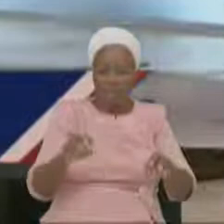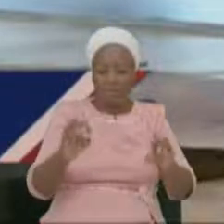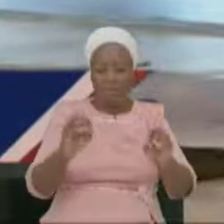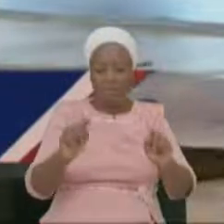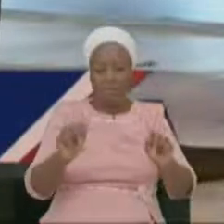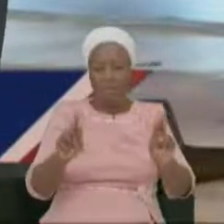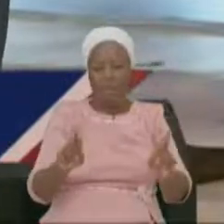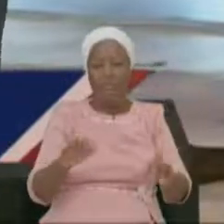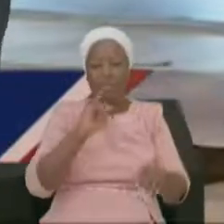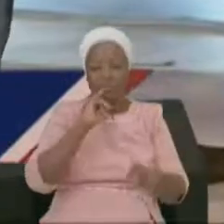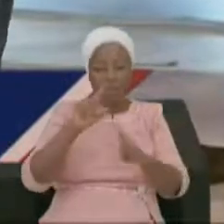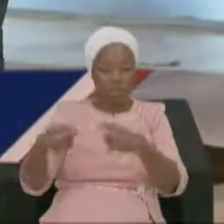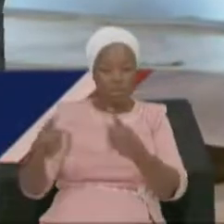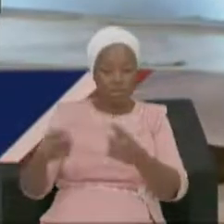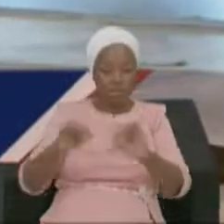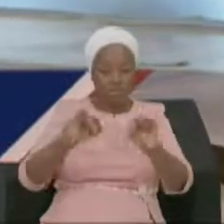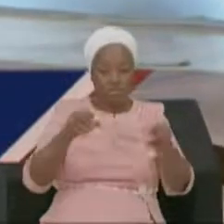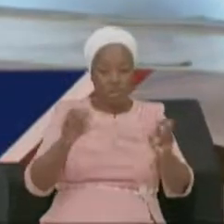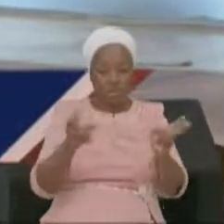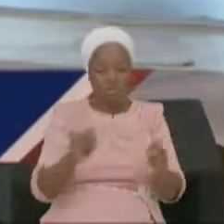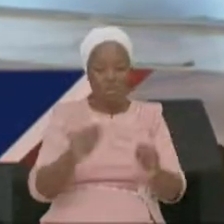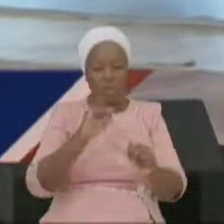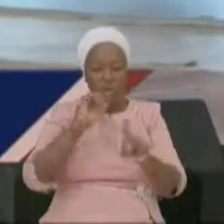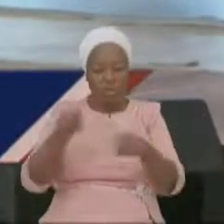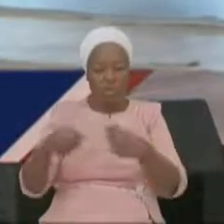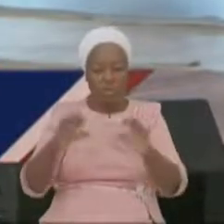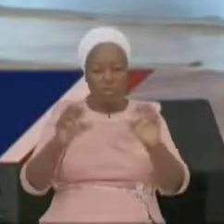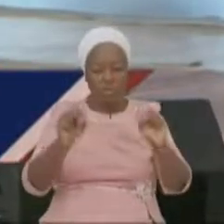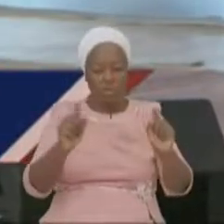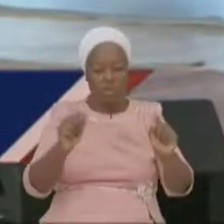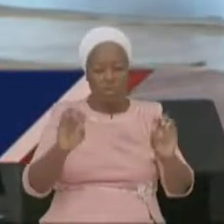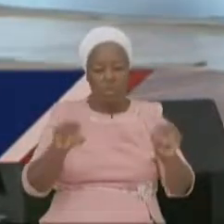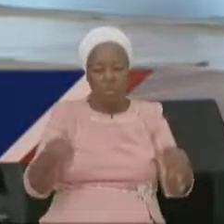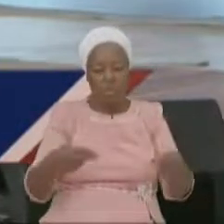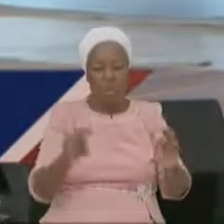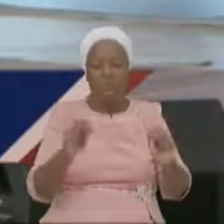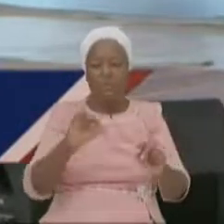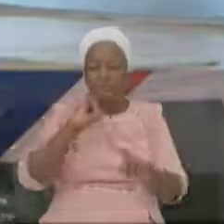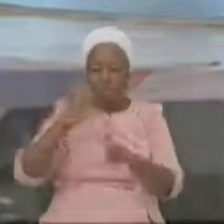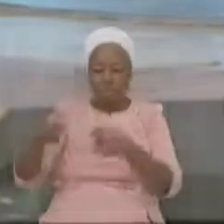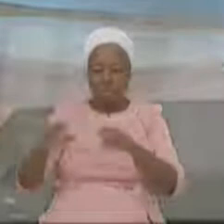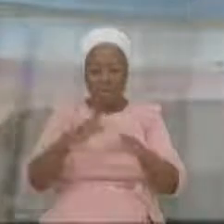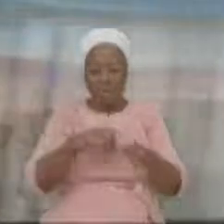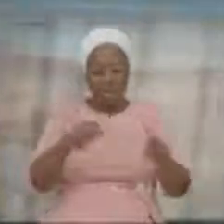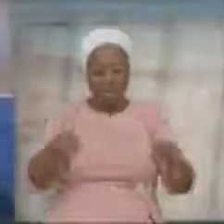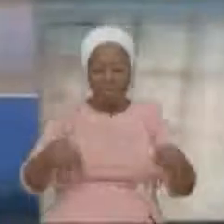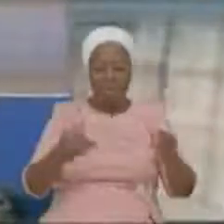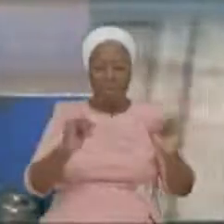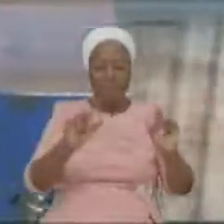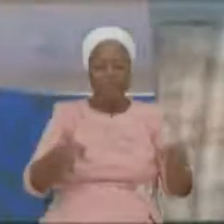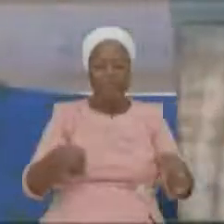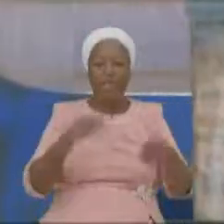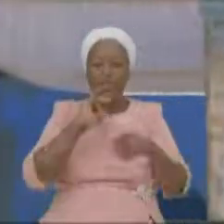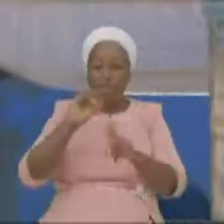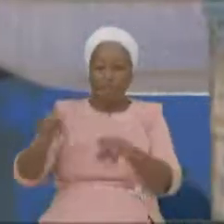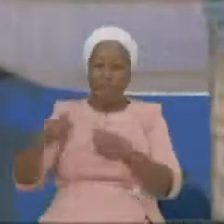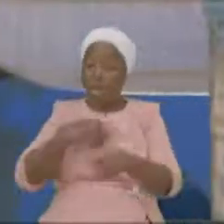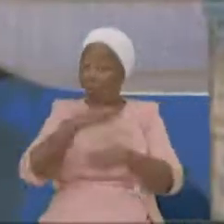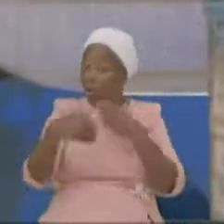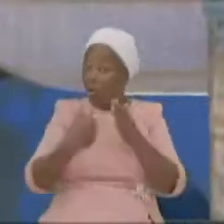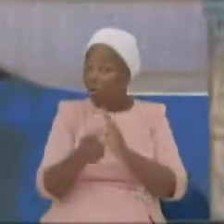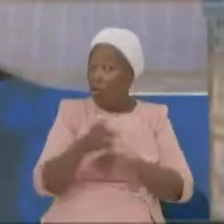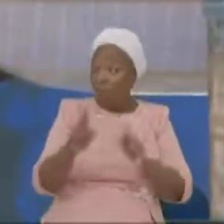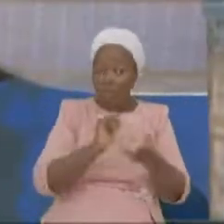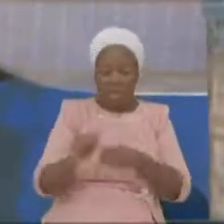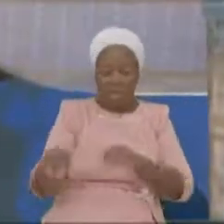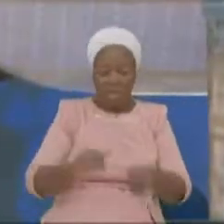is gone. Stephen is gone. And Philip is gone. And all those people that did